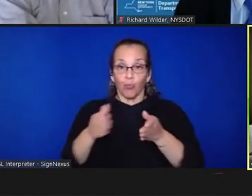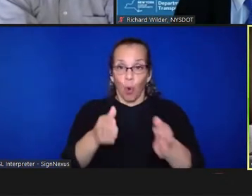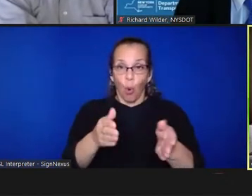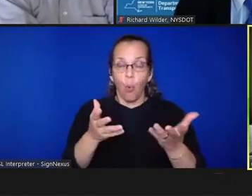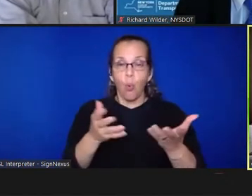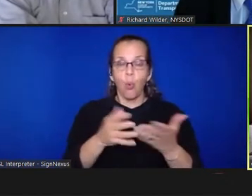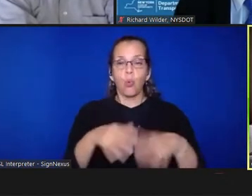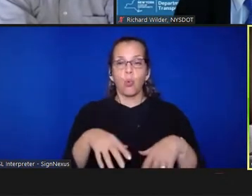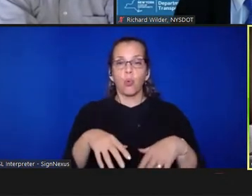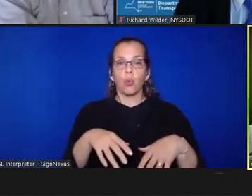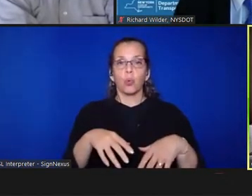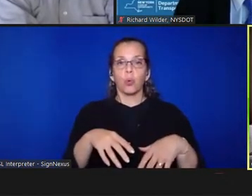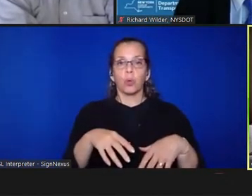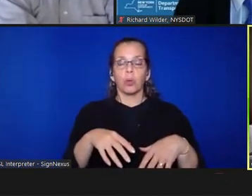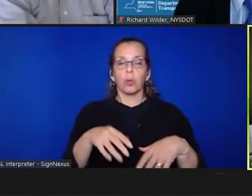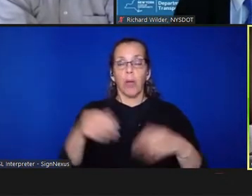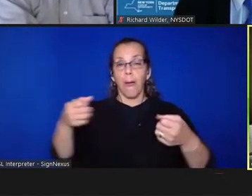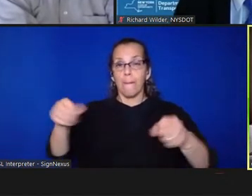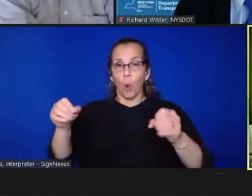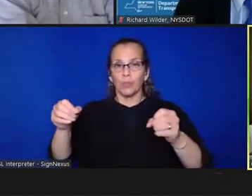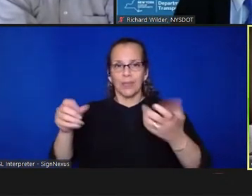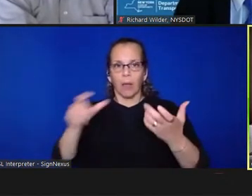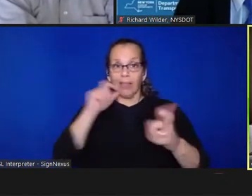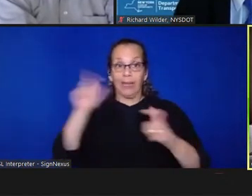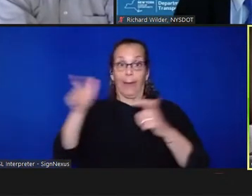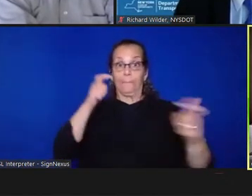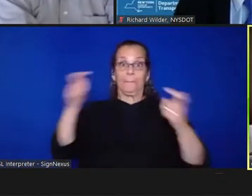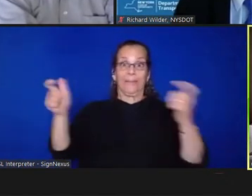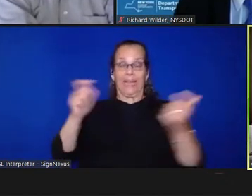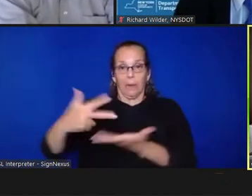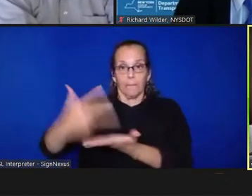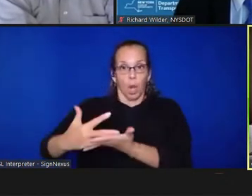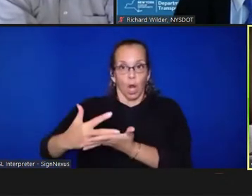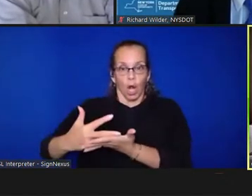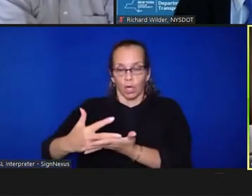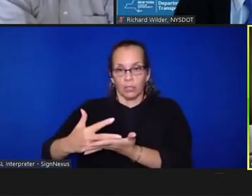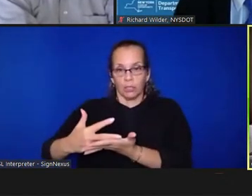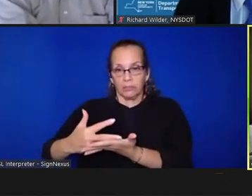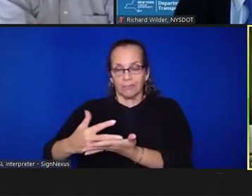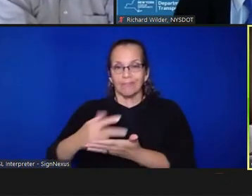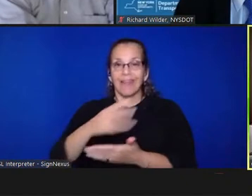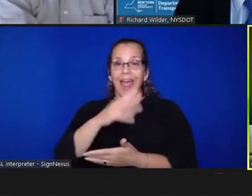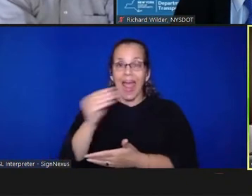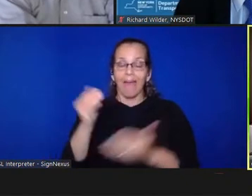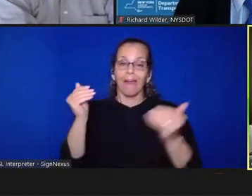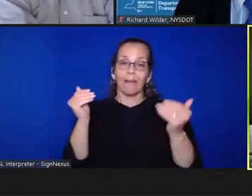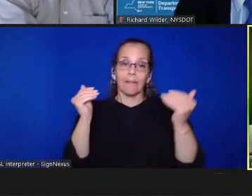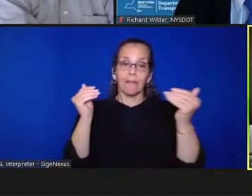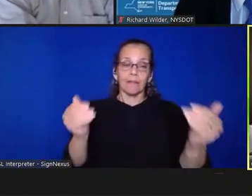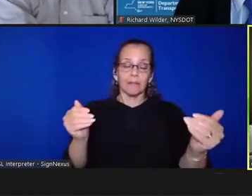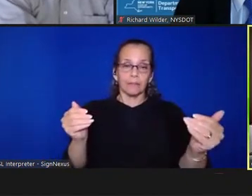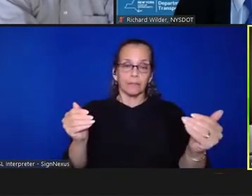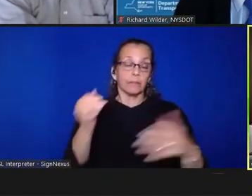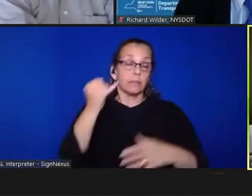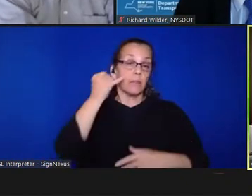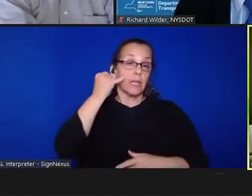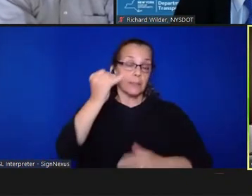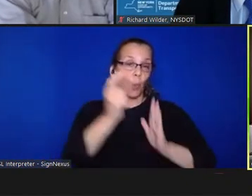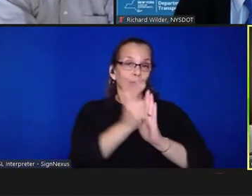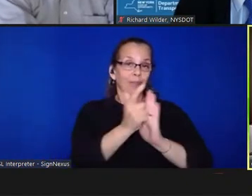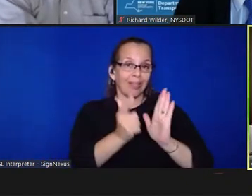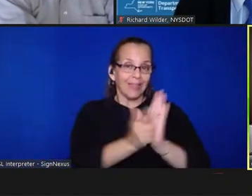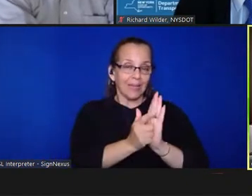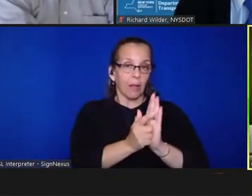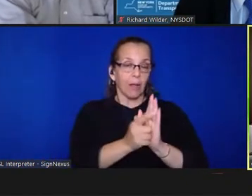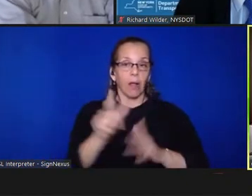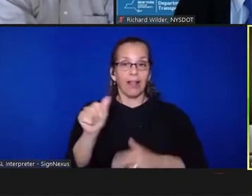take up small fraction of space when parked also moving forward if there was legalization of lane splitting as